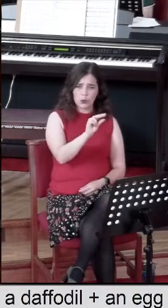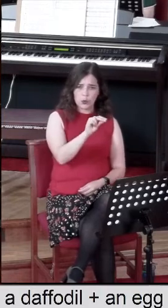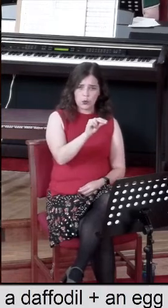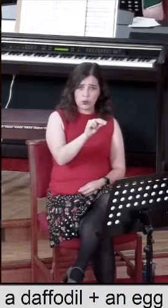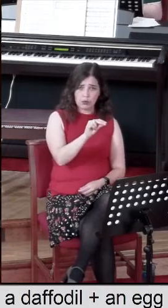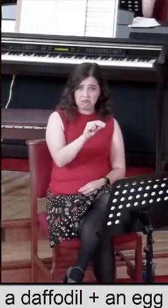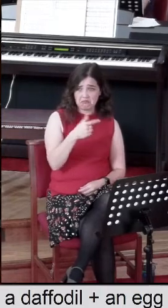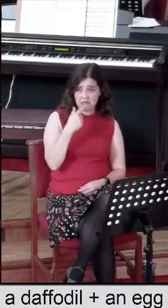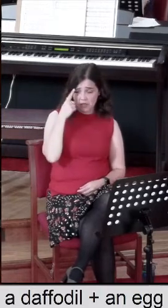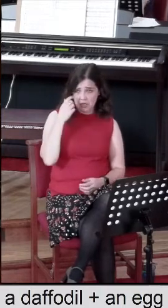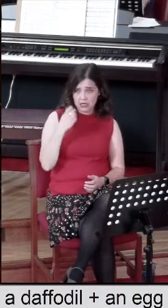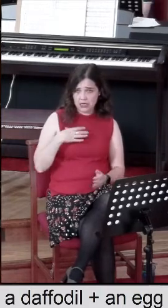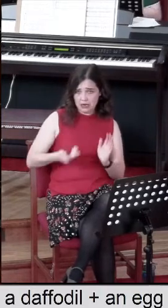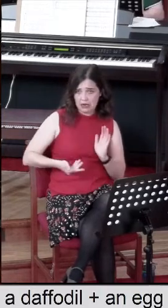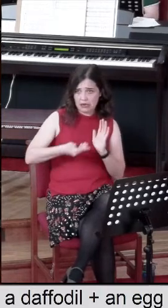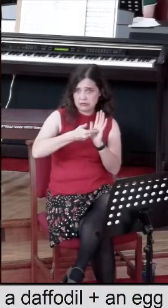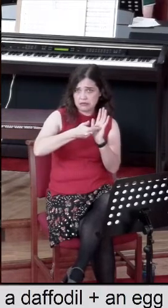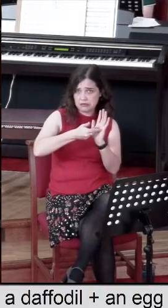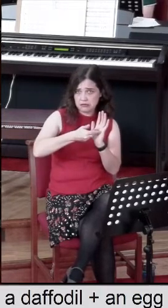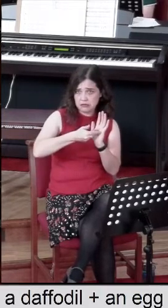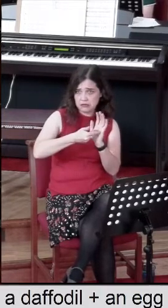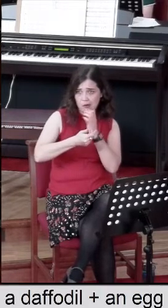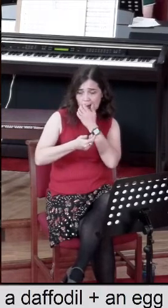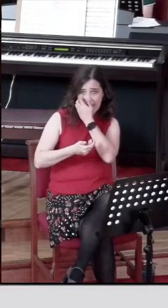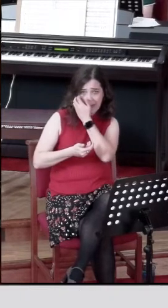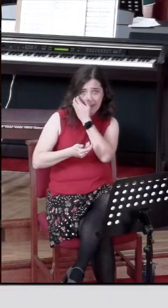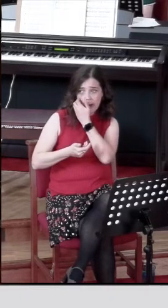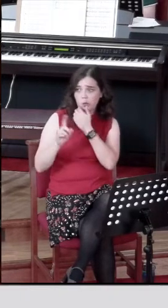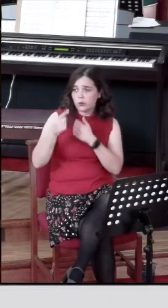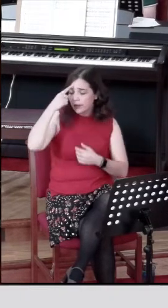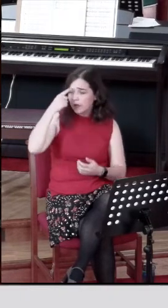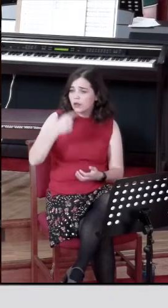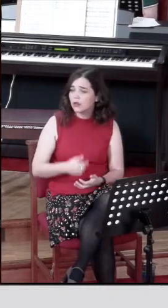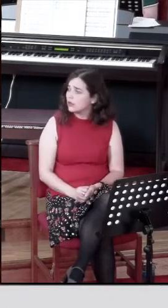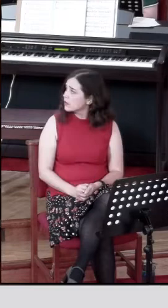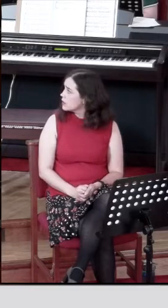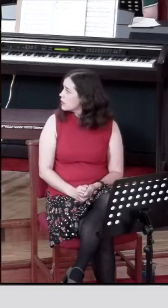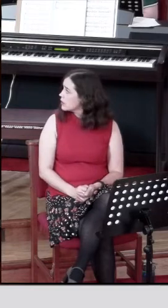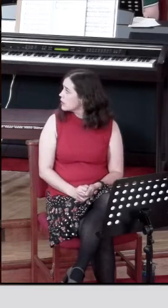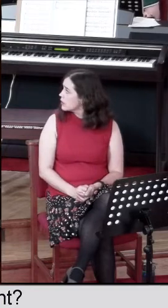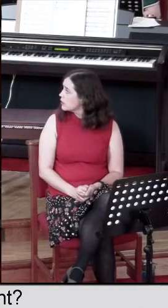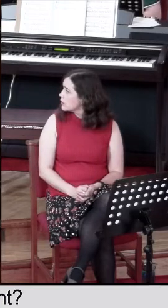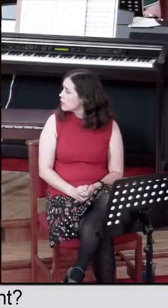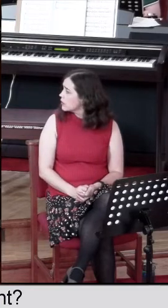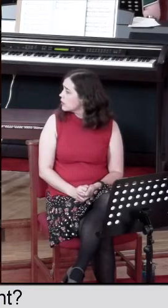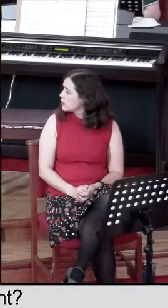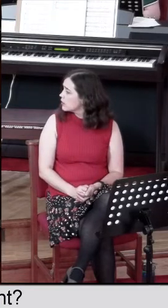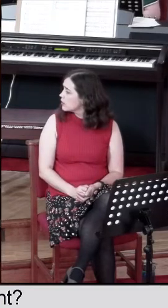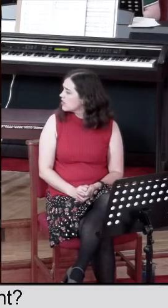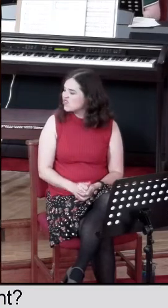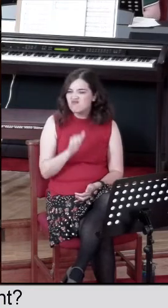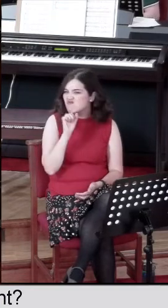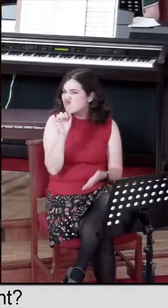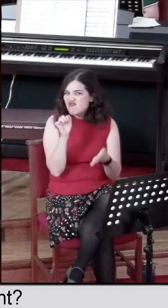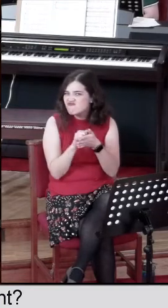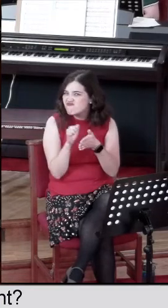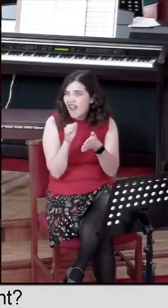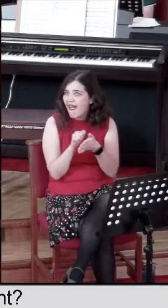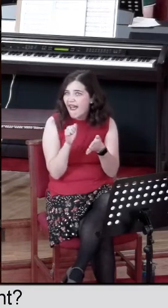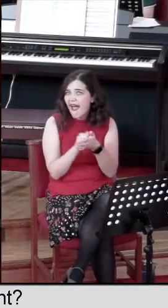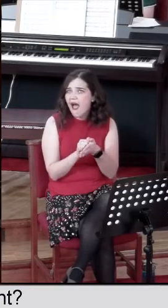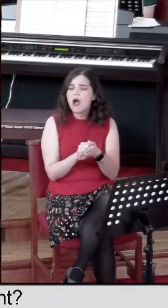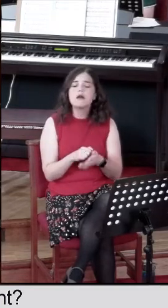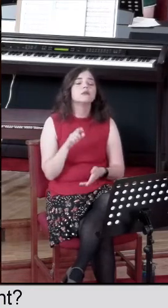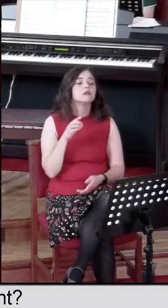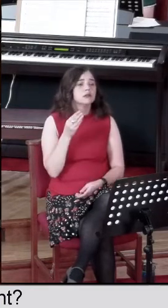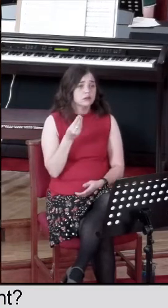think we need something else in here? What do you think? You think it's not really what you... To a lot